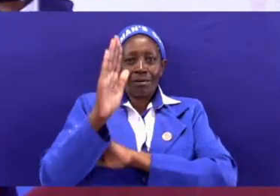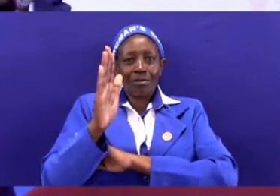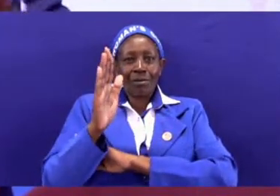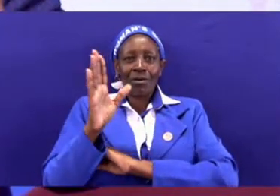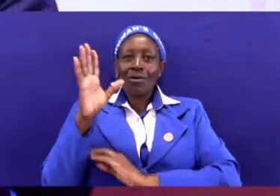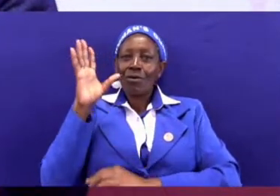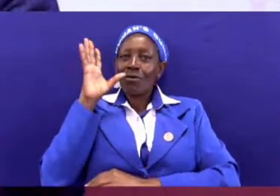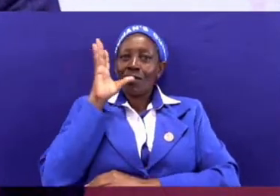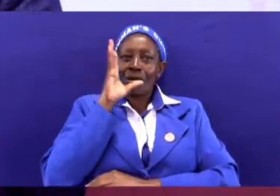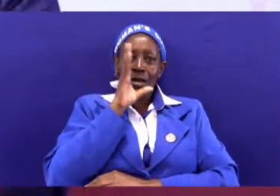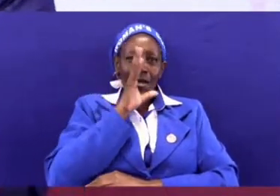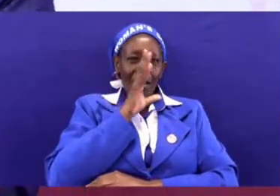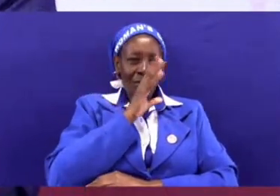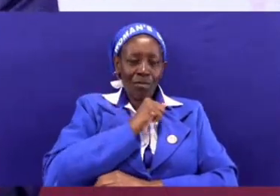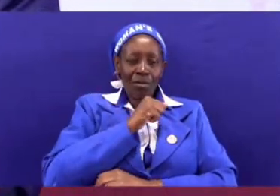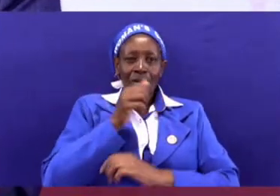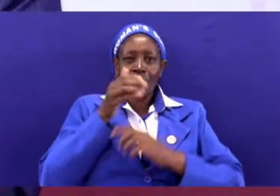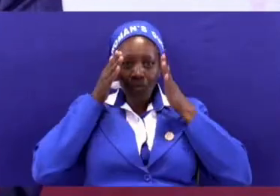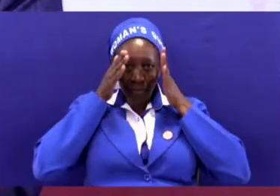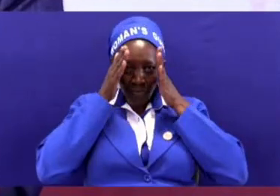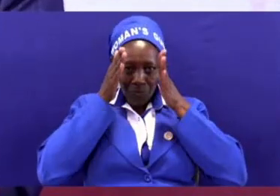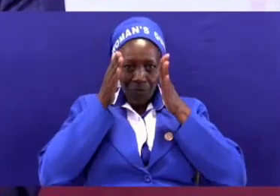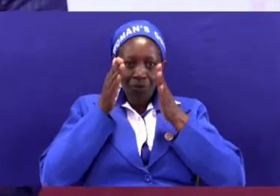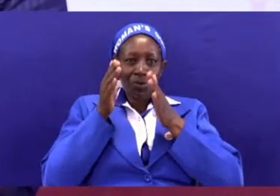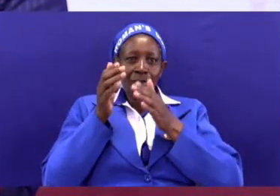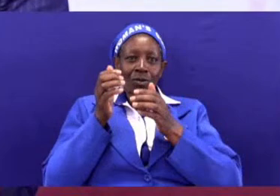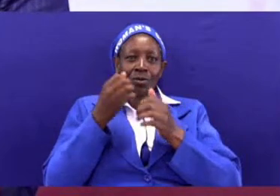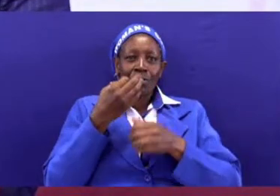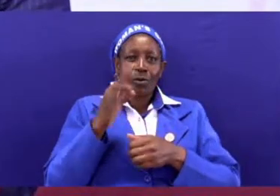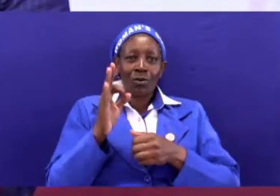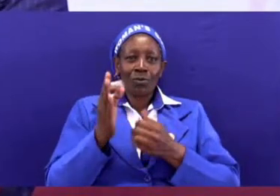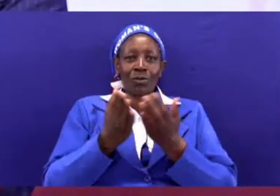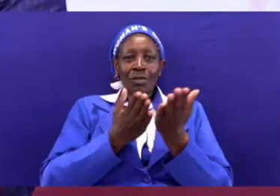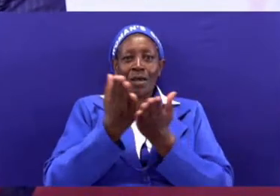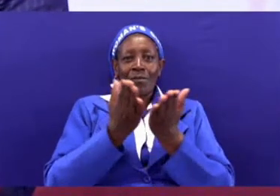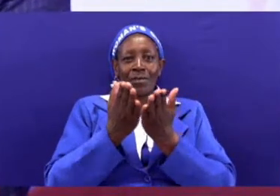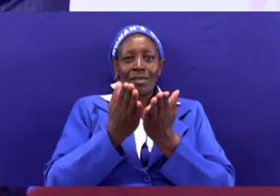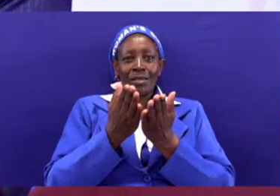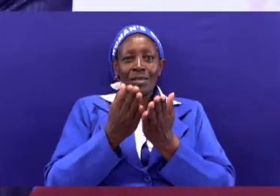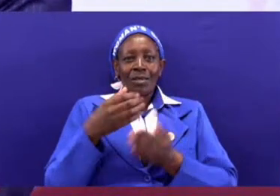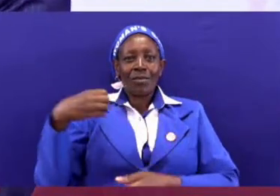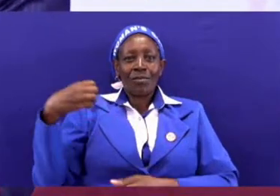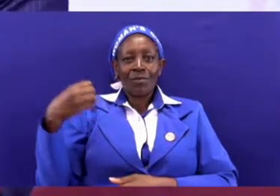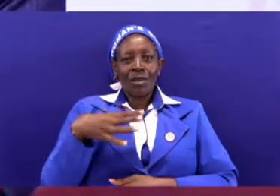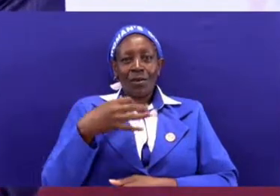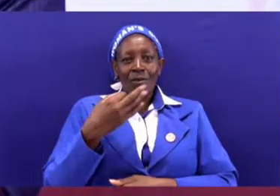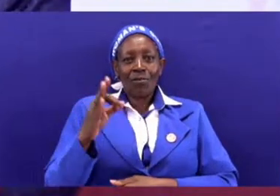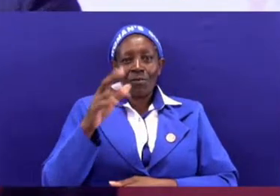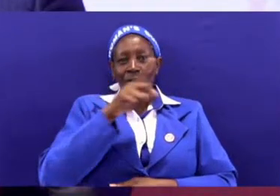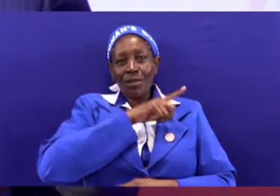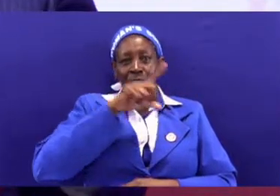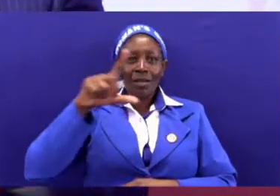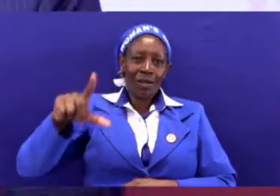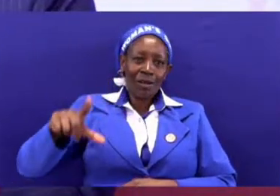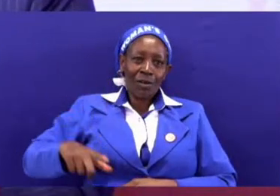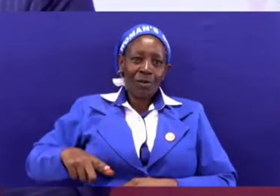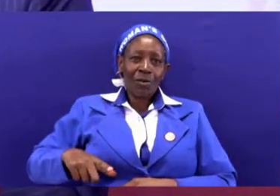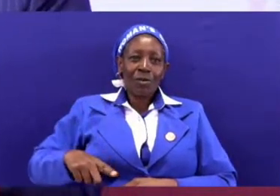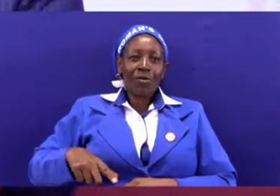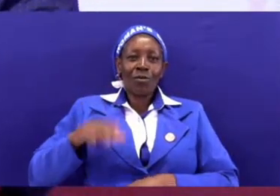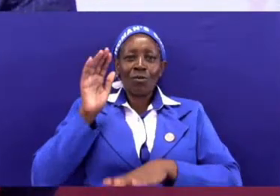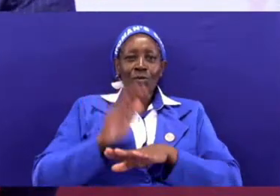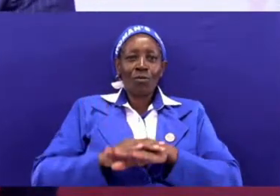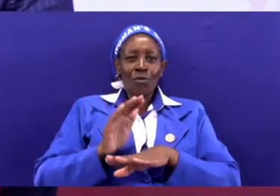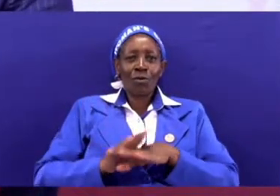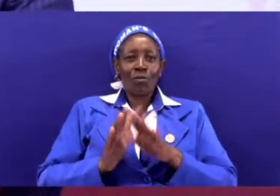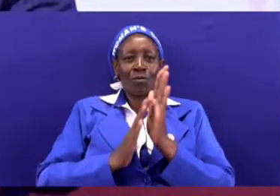our compass of service. Fear the Lord. Fear of the Lord is the proper motivation for service. So